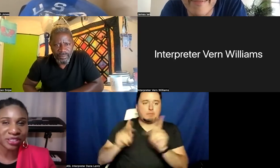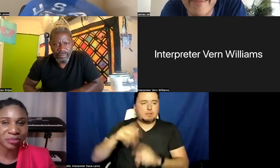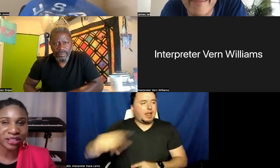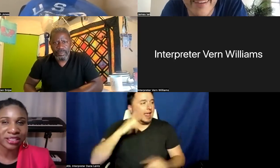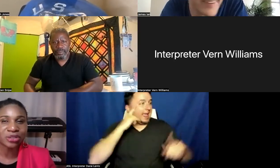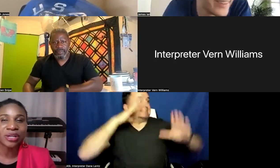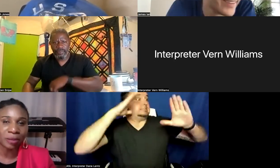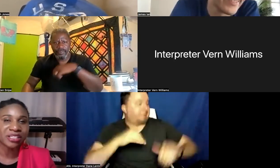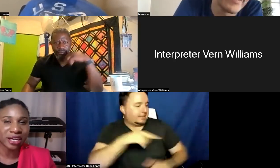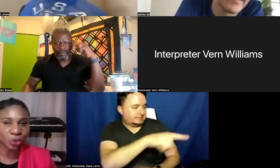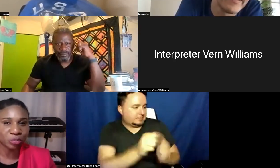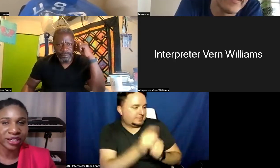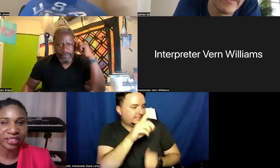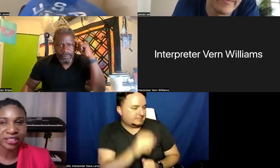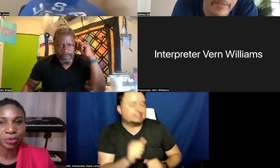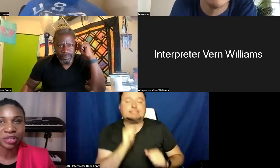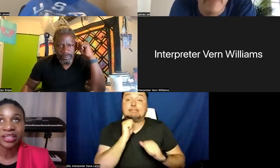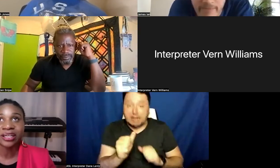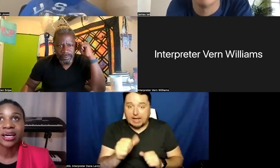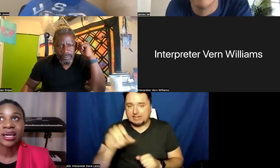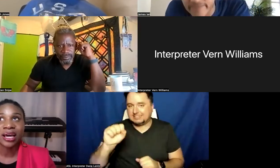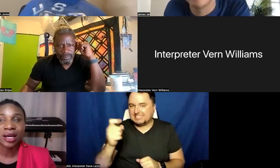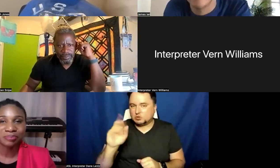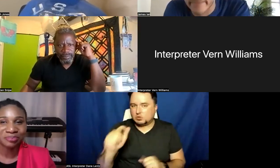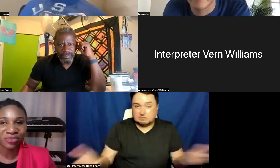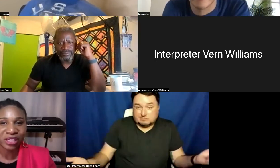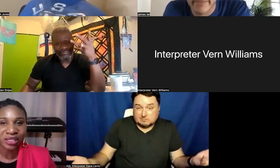with disabilities to not be sexual beings, to be